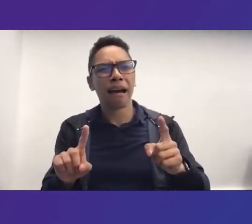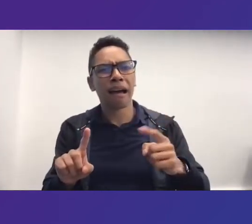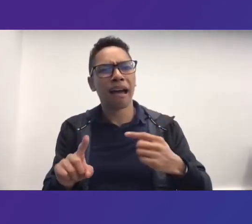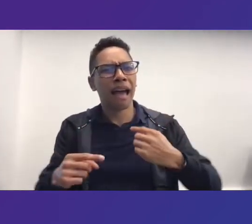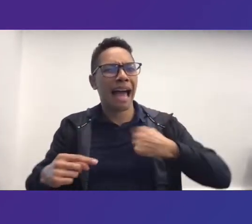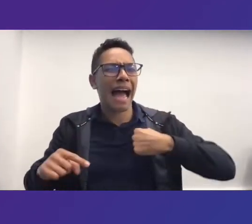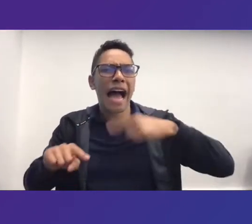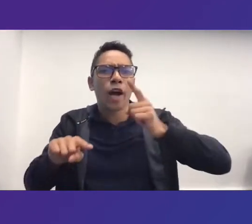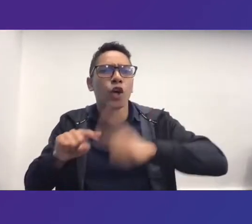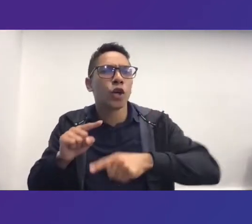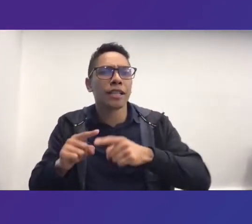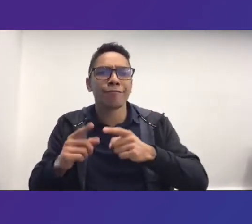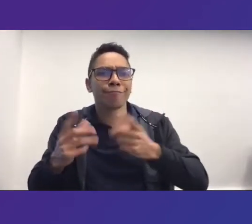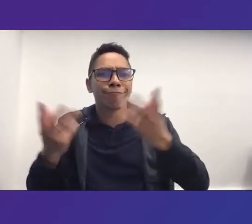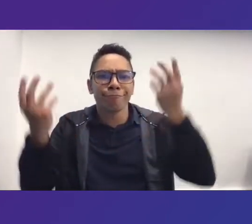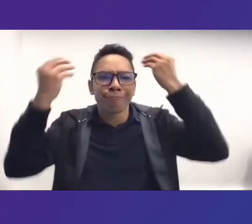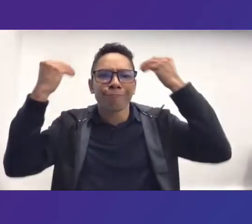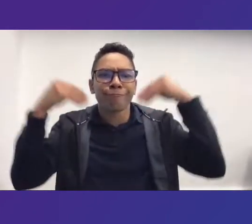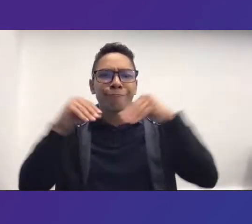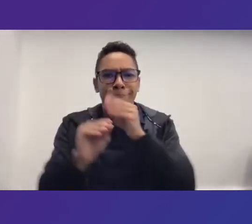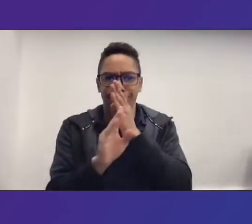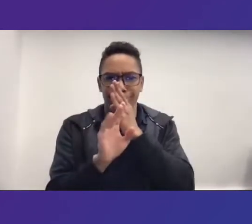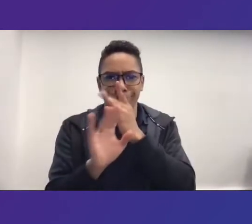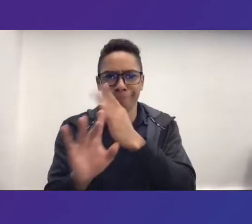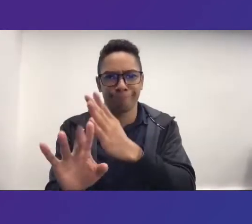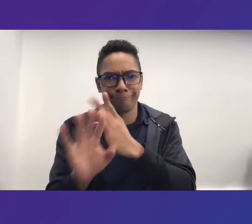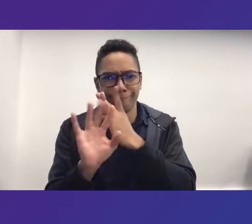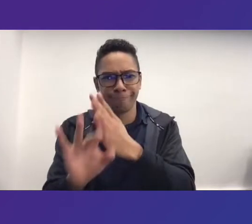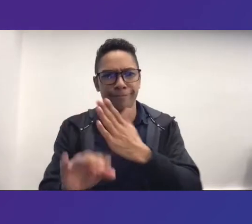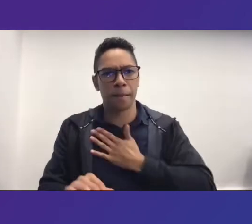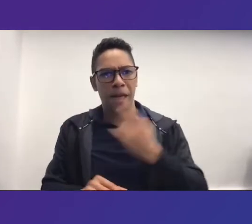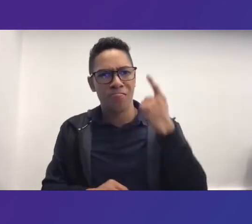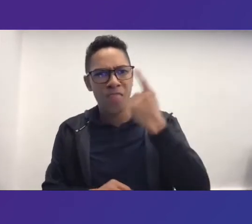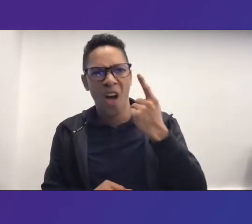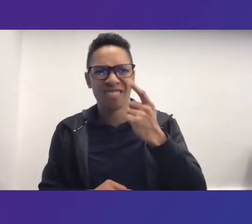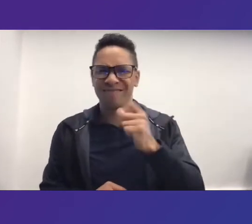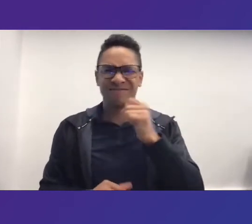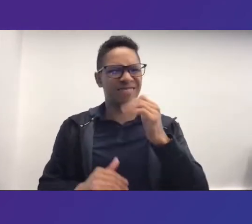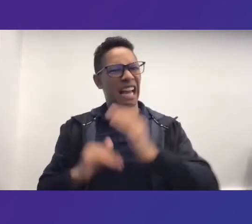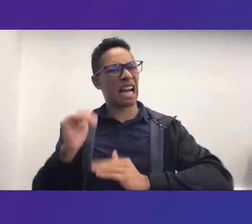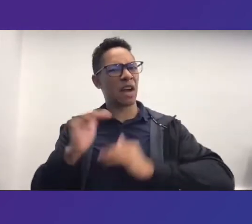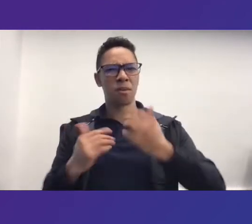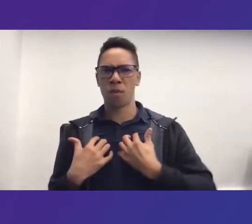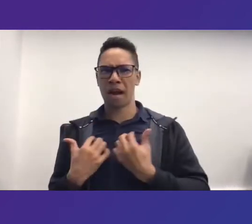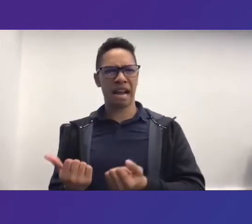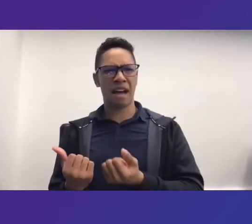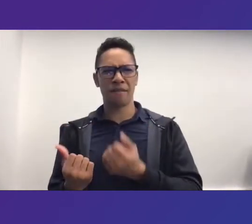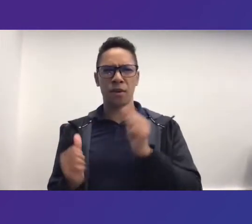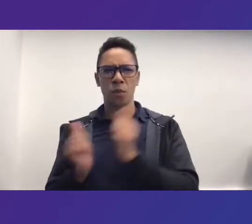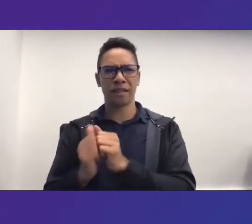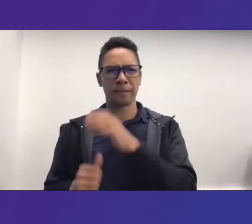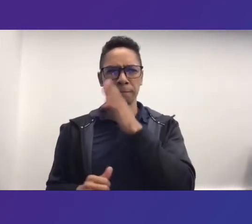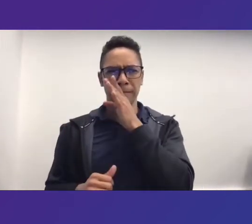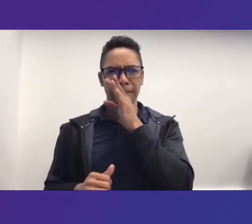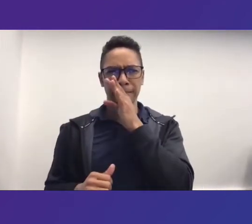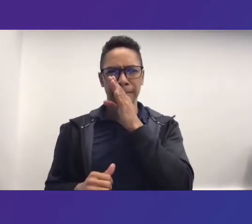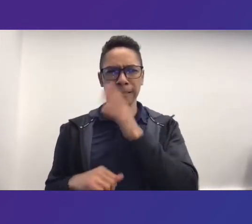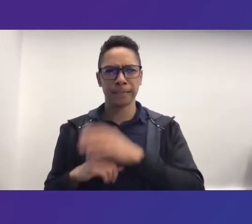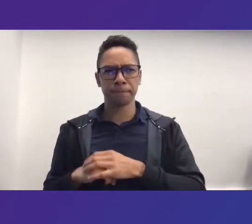couldn't articulate my thoughts very well. I didn't feel comfortable and confident that way. And so it took